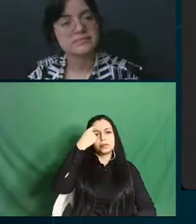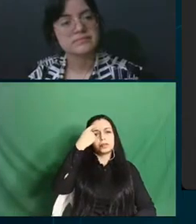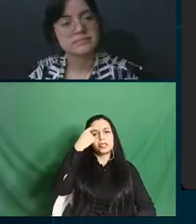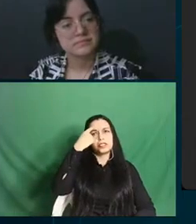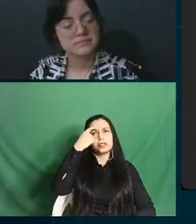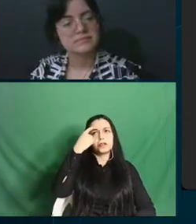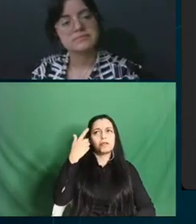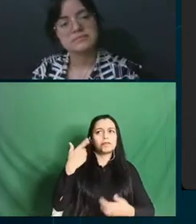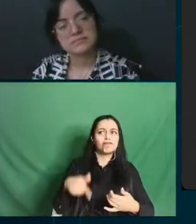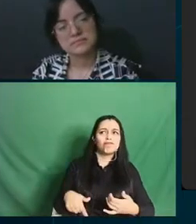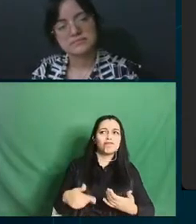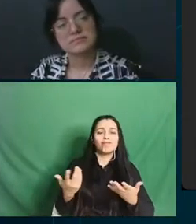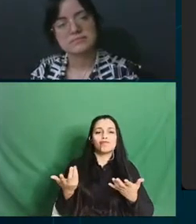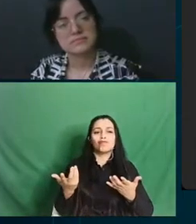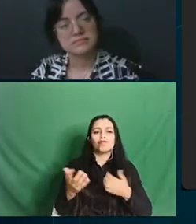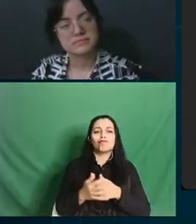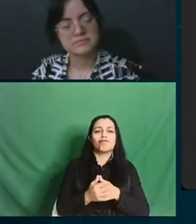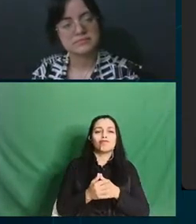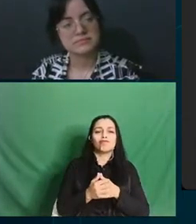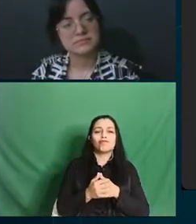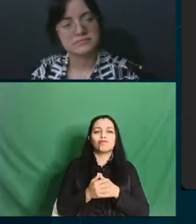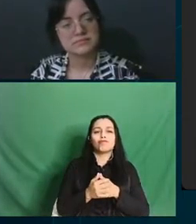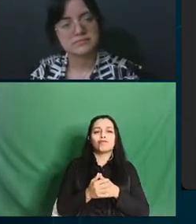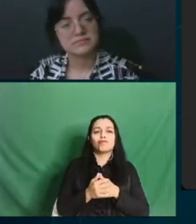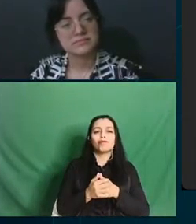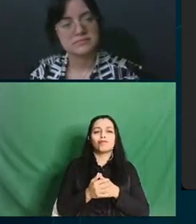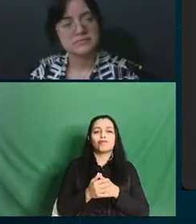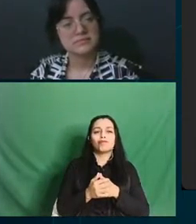world. That's one area where,